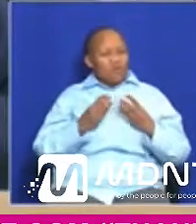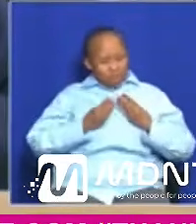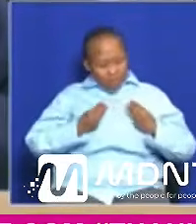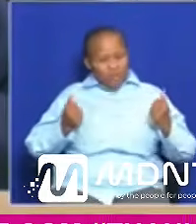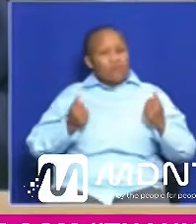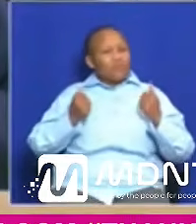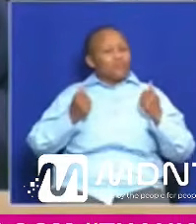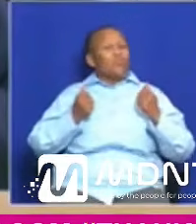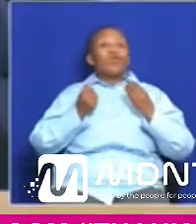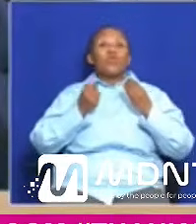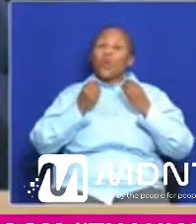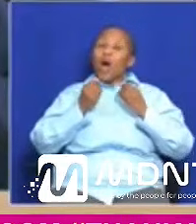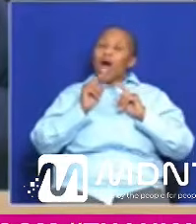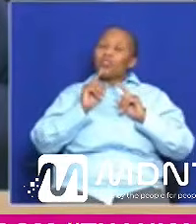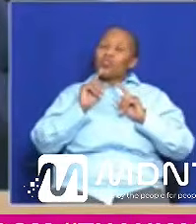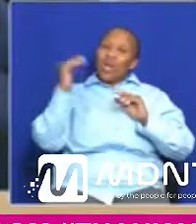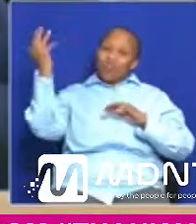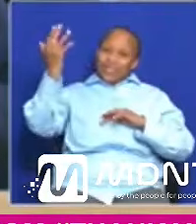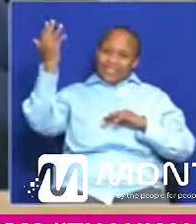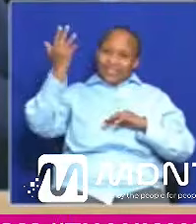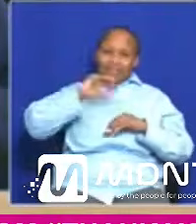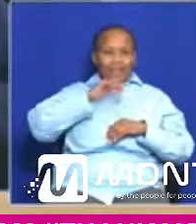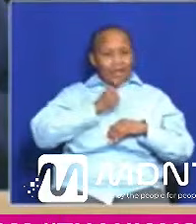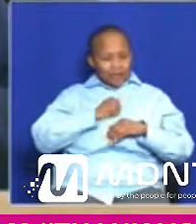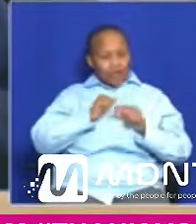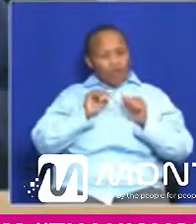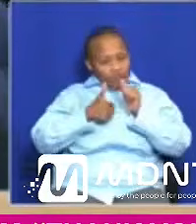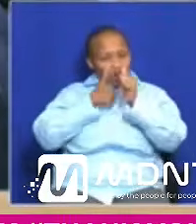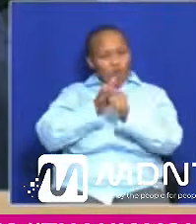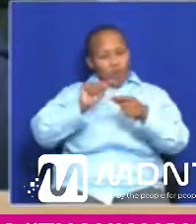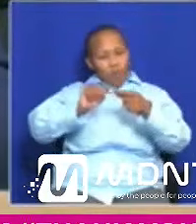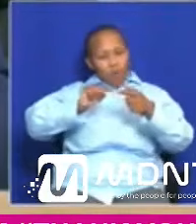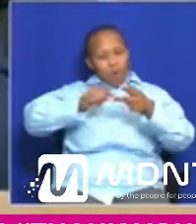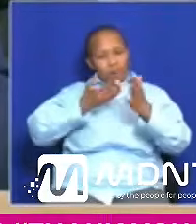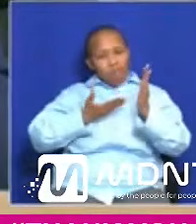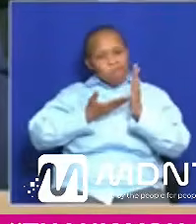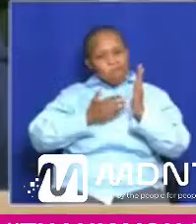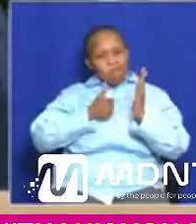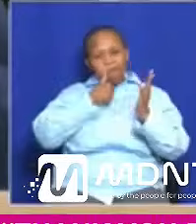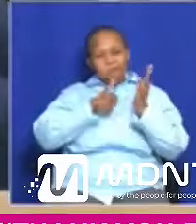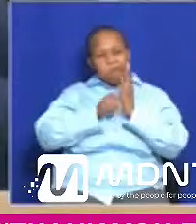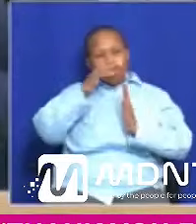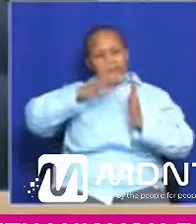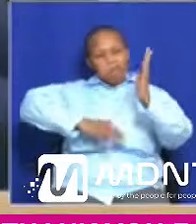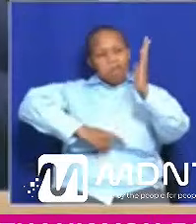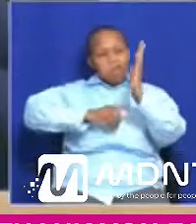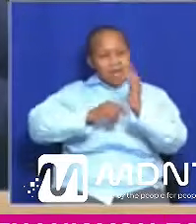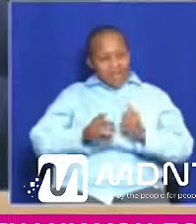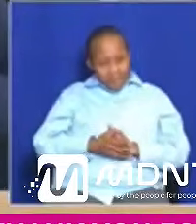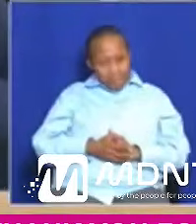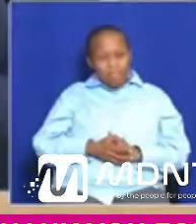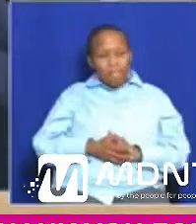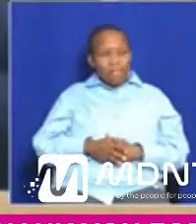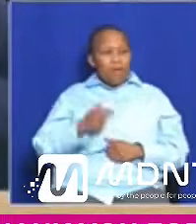not, you had no basis whatsoever to raise the legal point. So I would want you to address